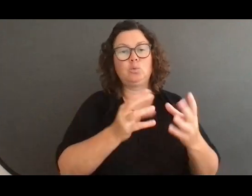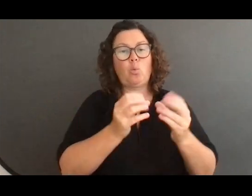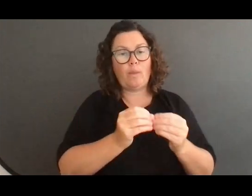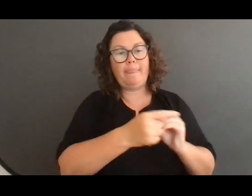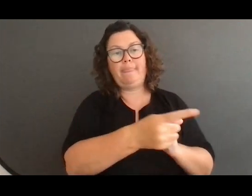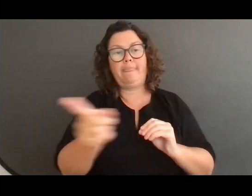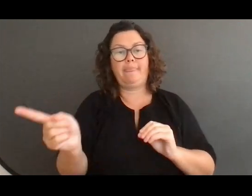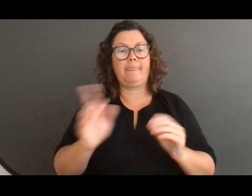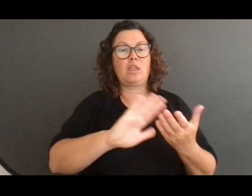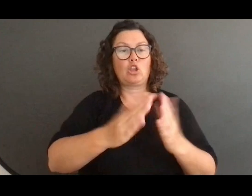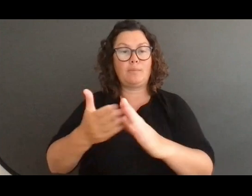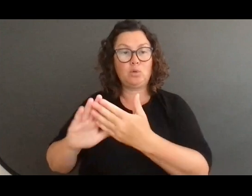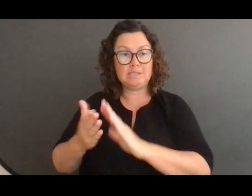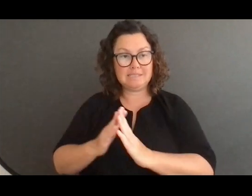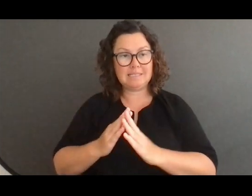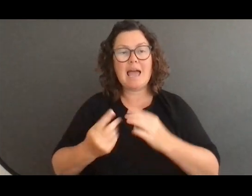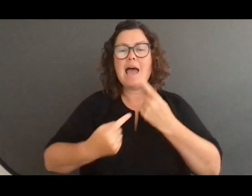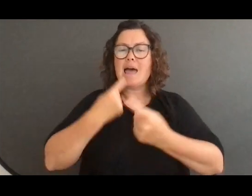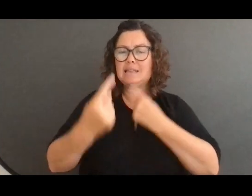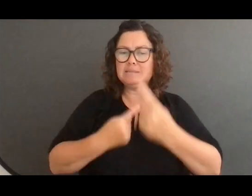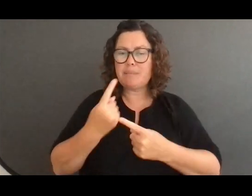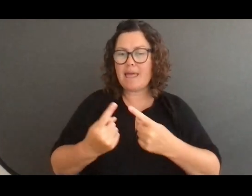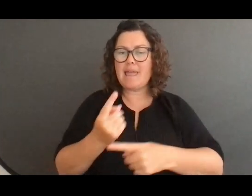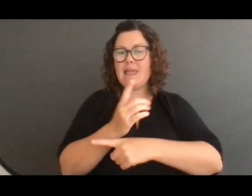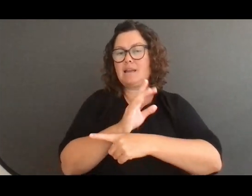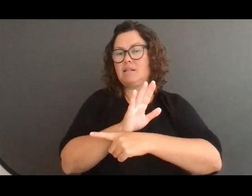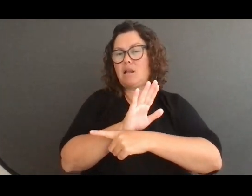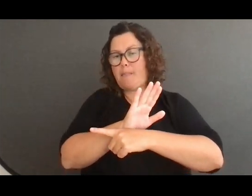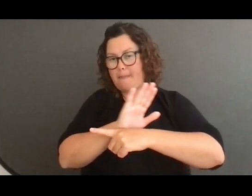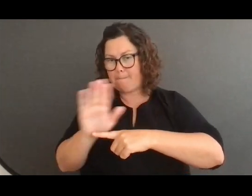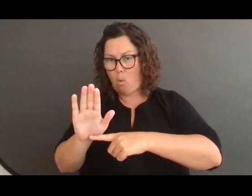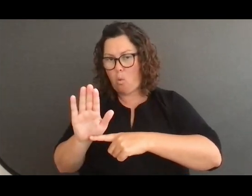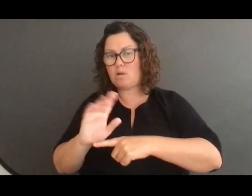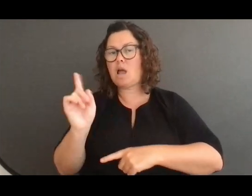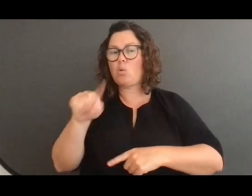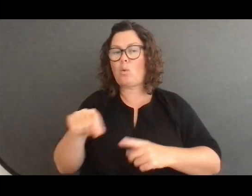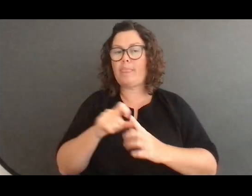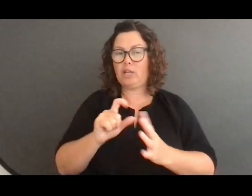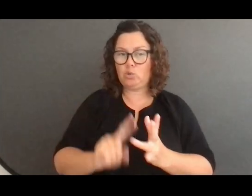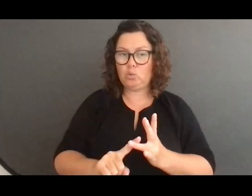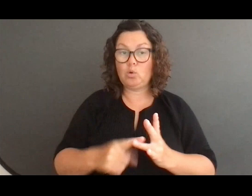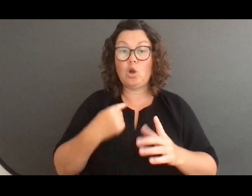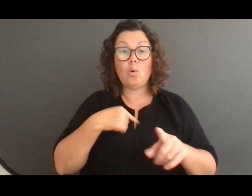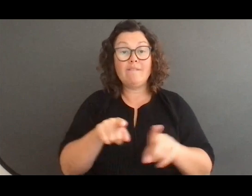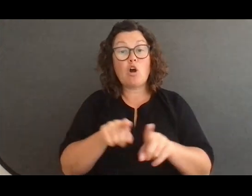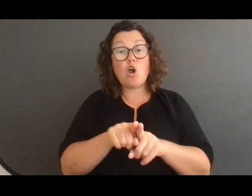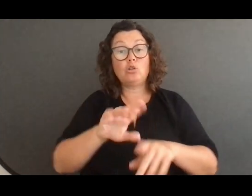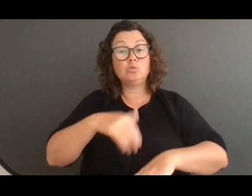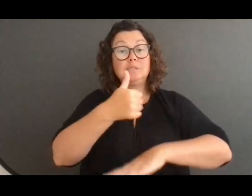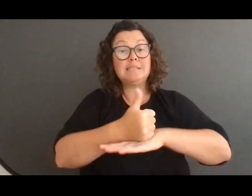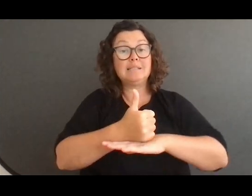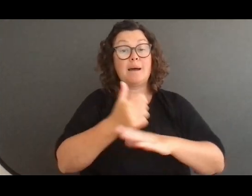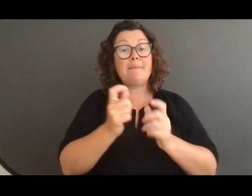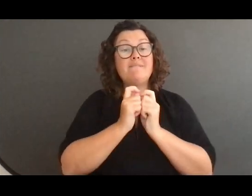So, as I said, the specific mechanisms we've put in place is a values and vision statement and a community advisory board.